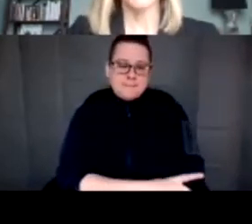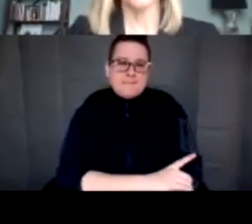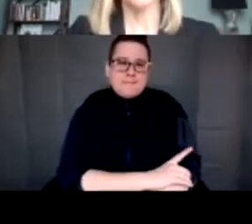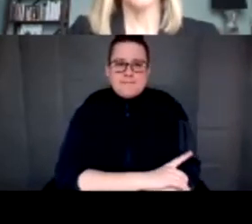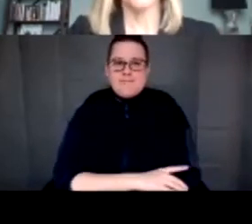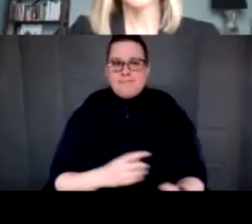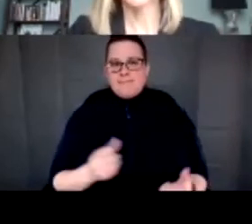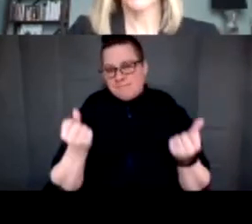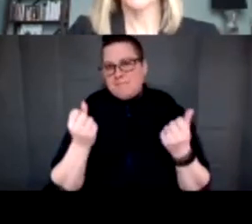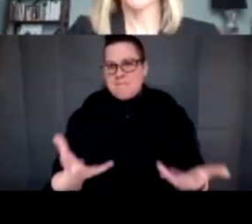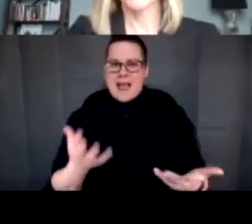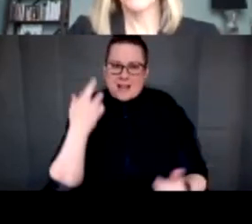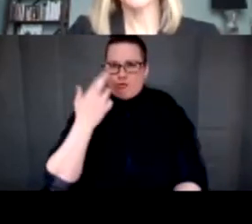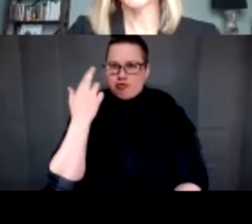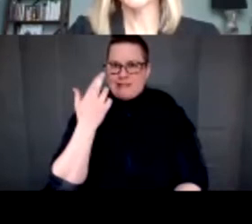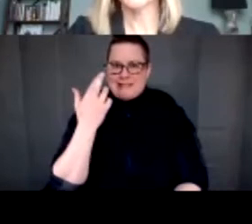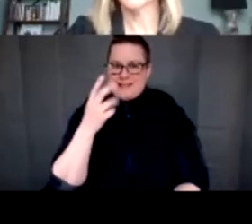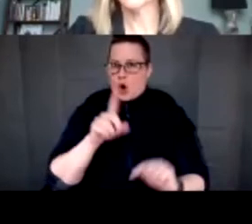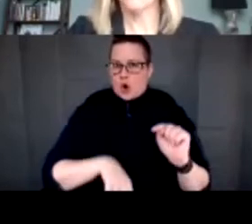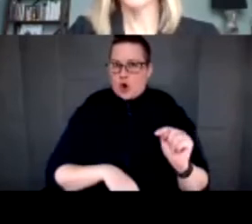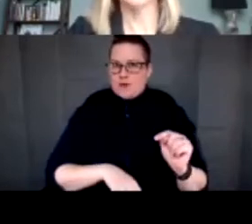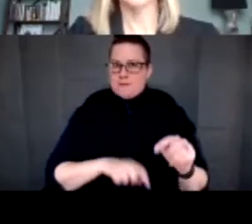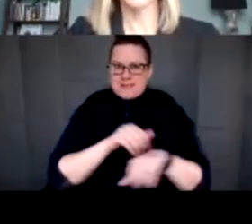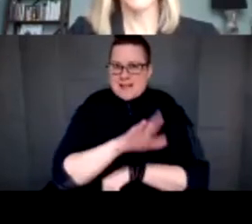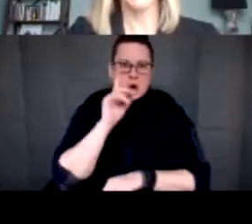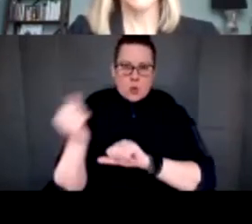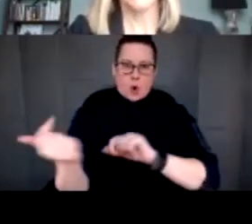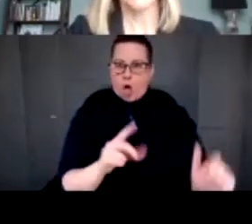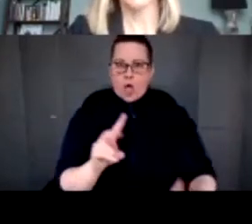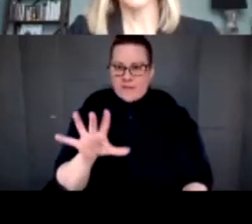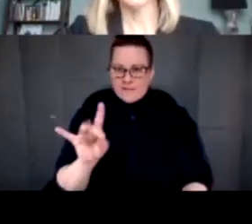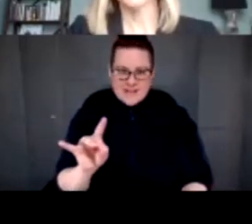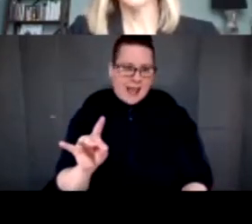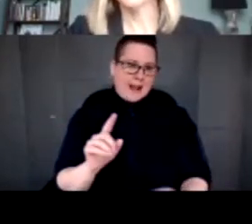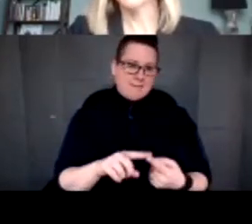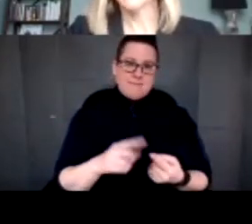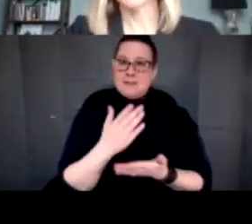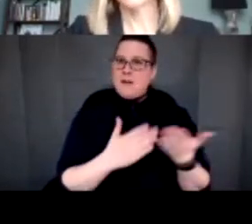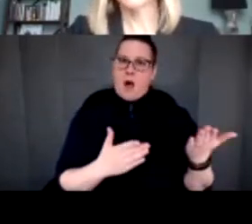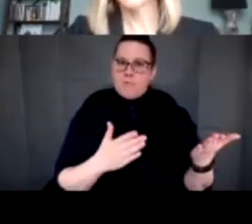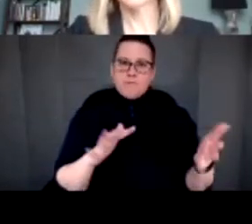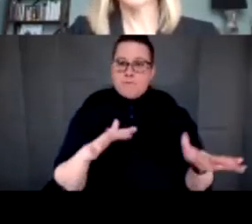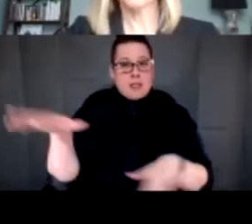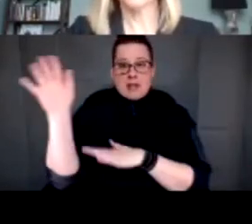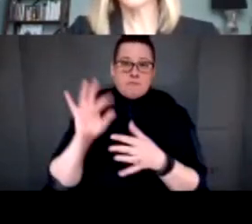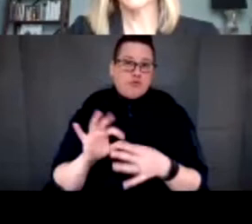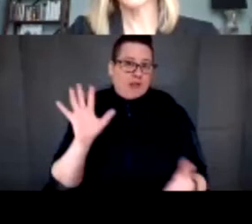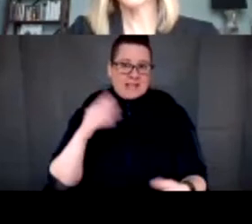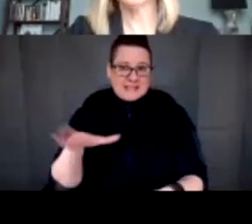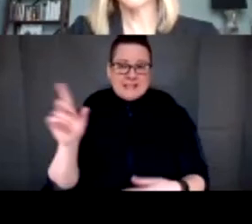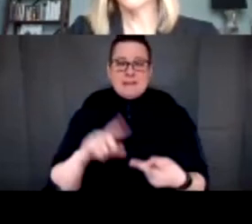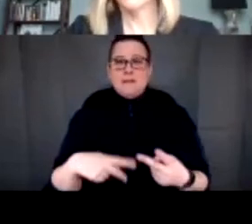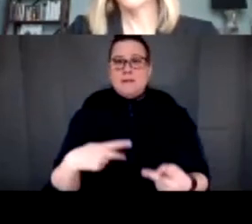Several, reasons why we weren't able to send it to all 258 is due to some were released or paroled. We